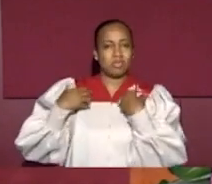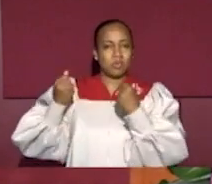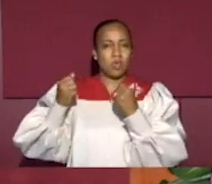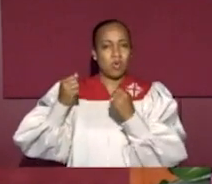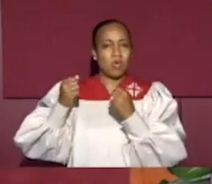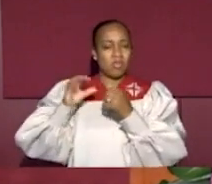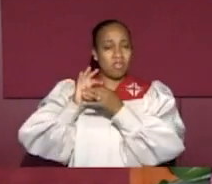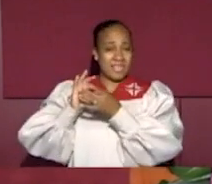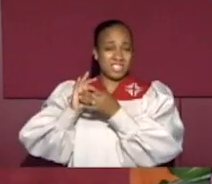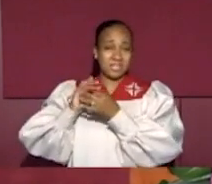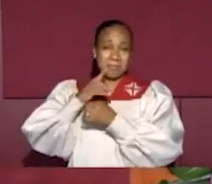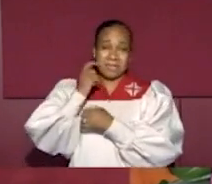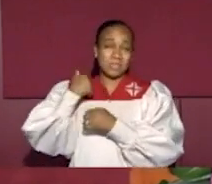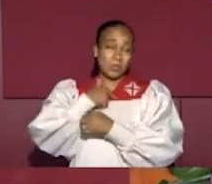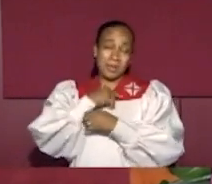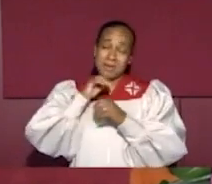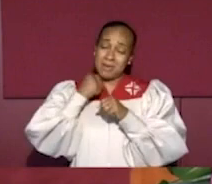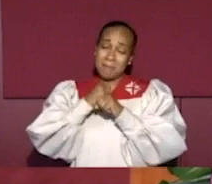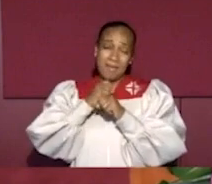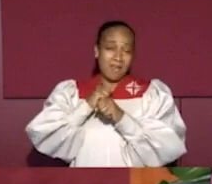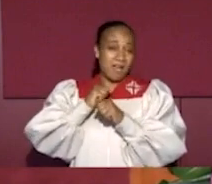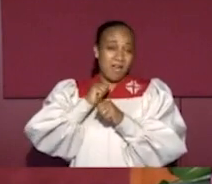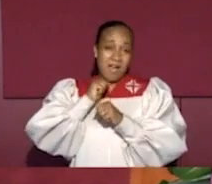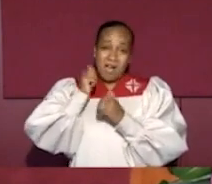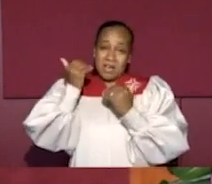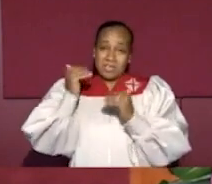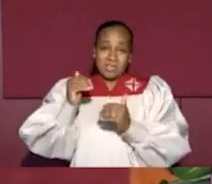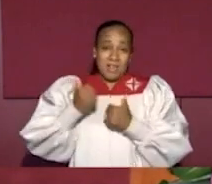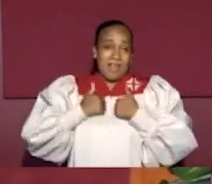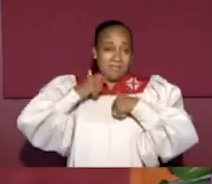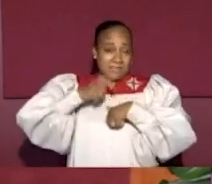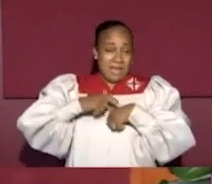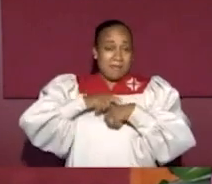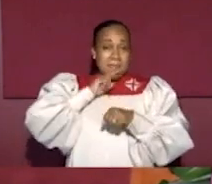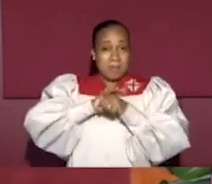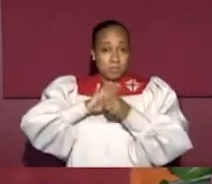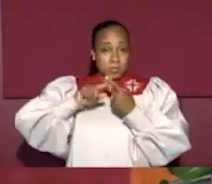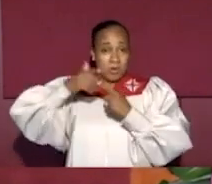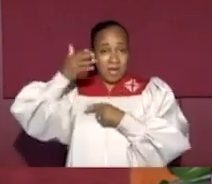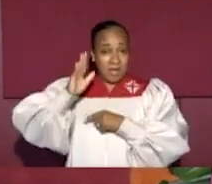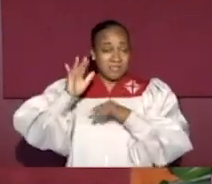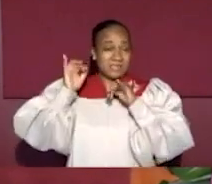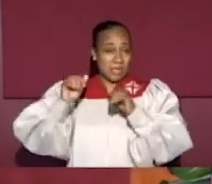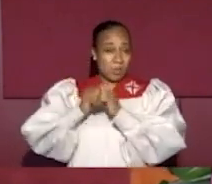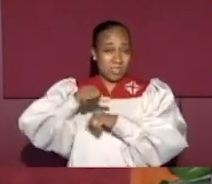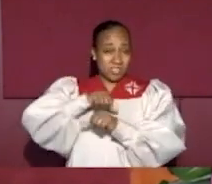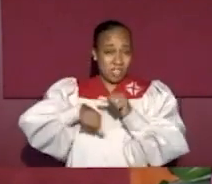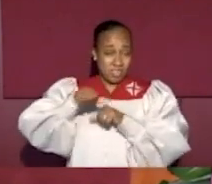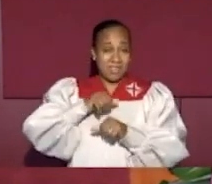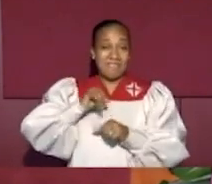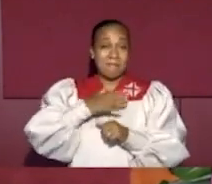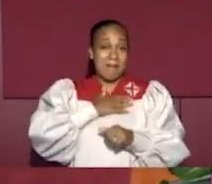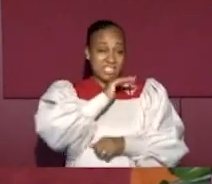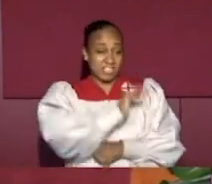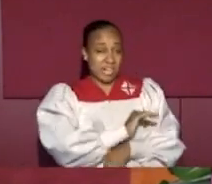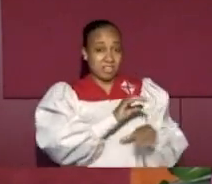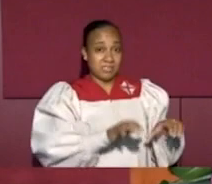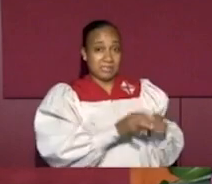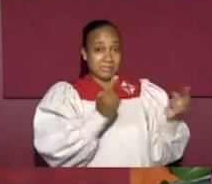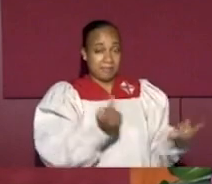an unconditional lifetime commitment to God to stay with one another. If my child does